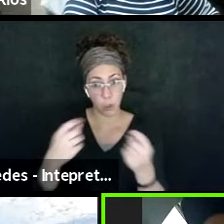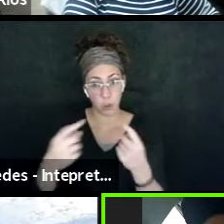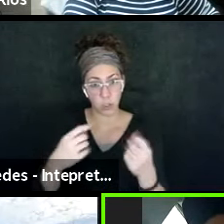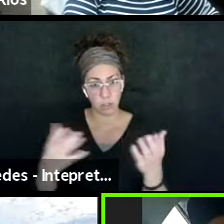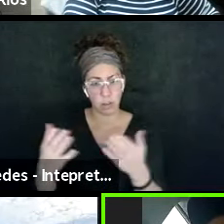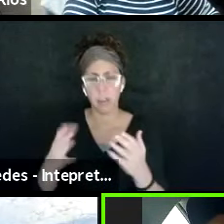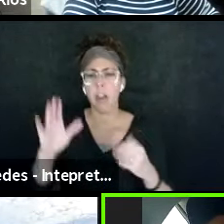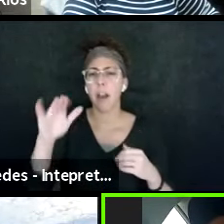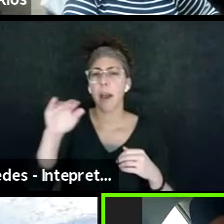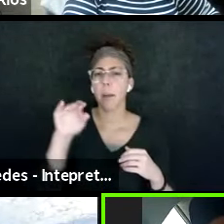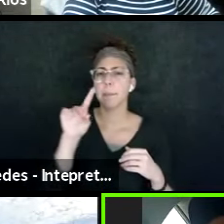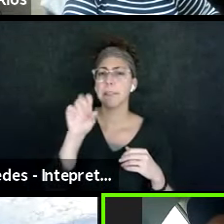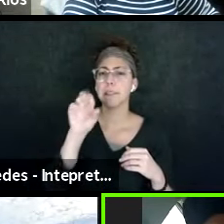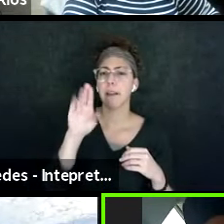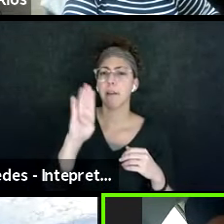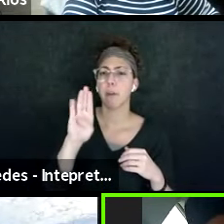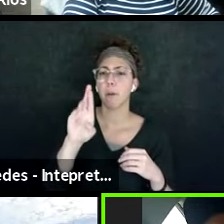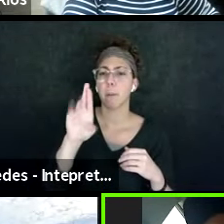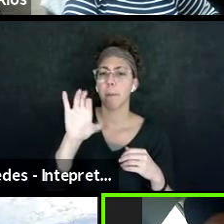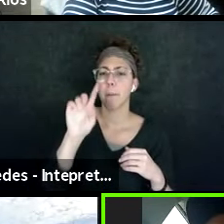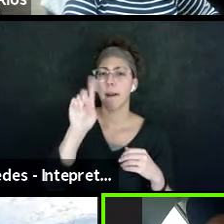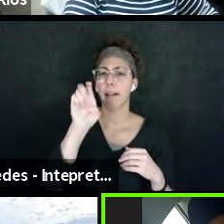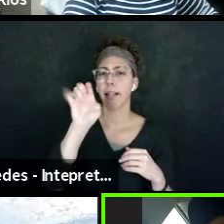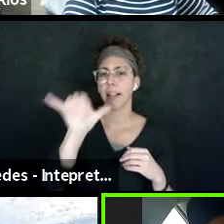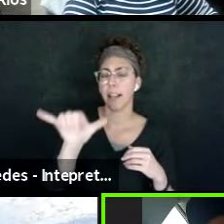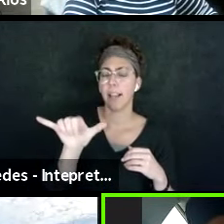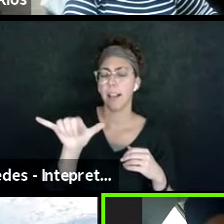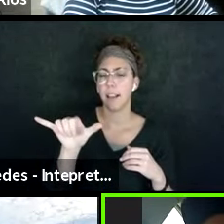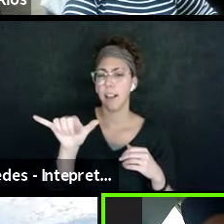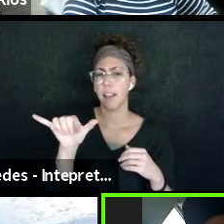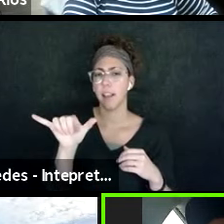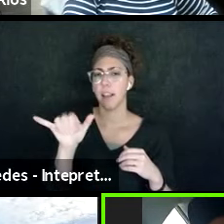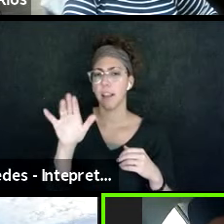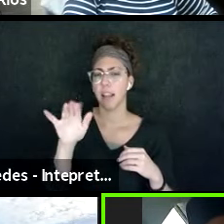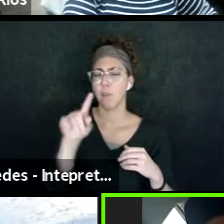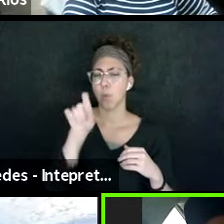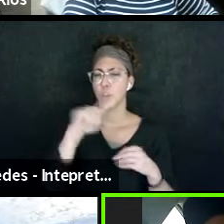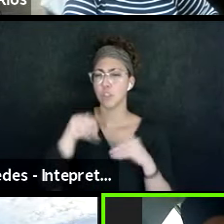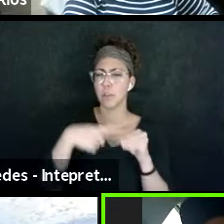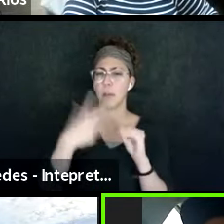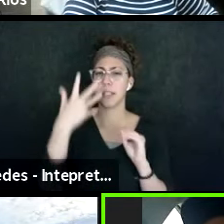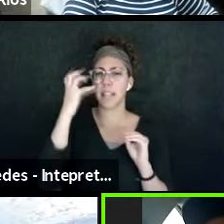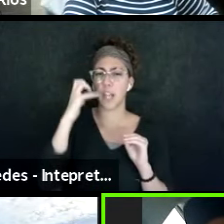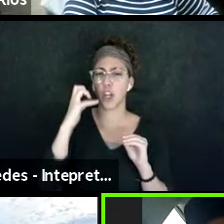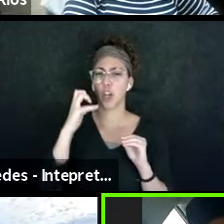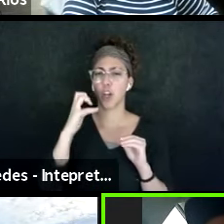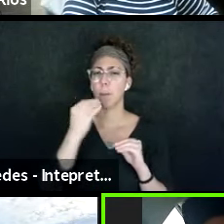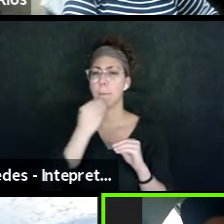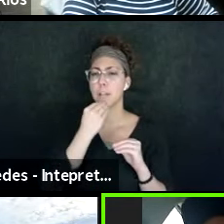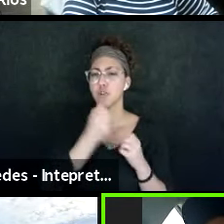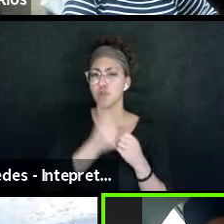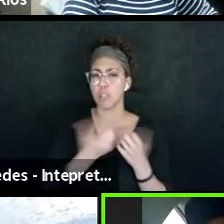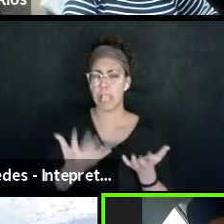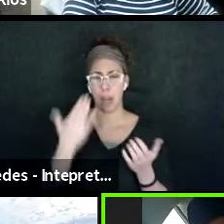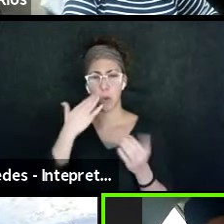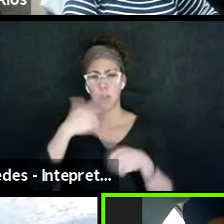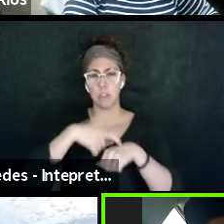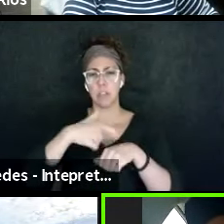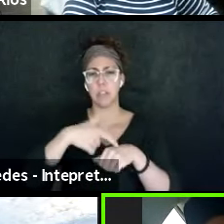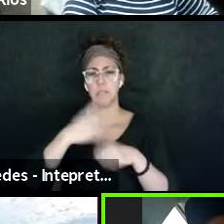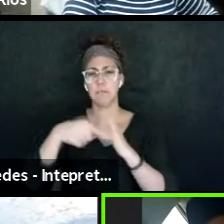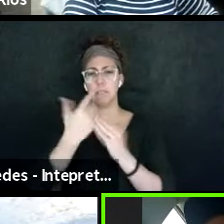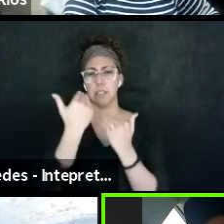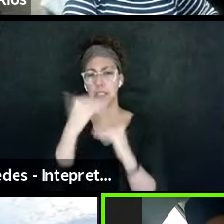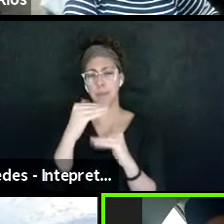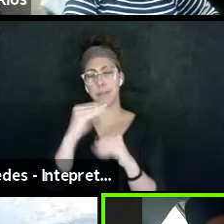more, and it's in regards to our Tiger Pantry. I know we have limited hours because of